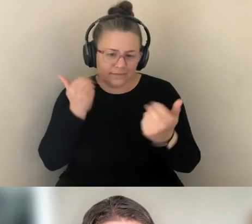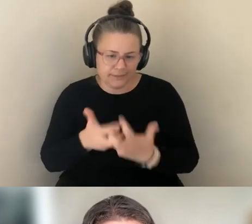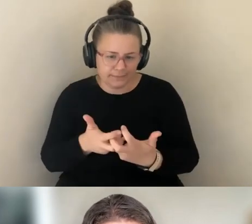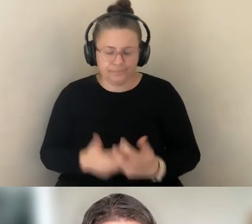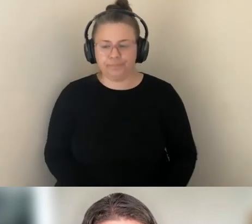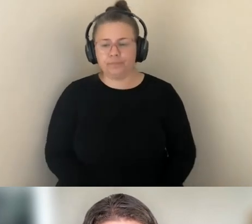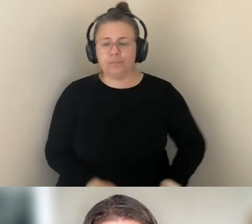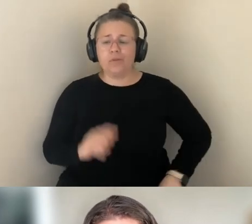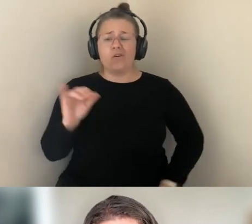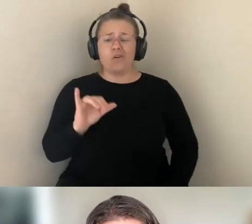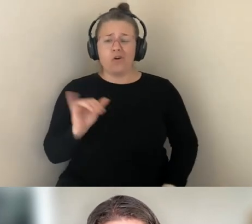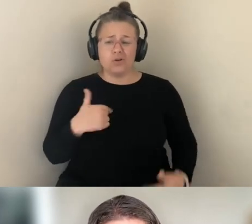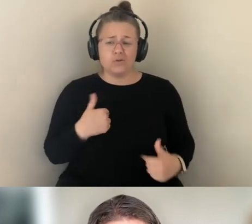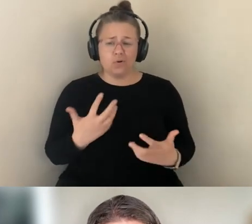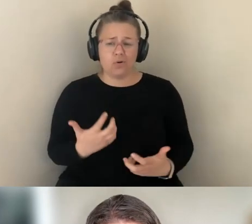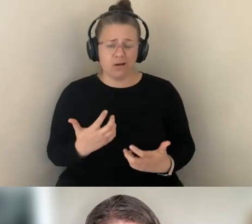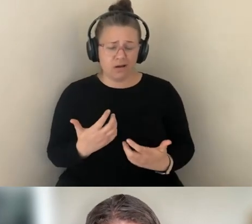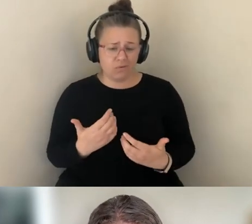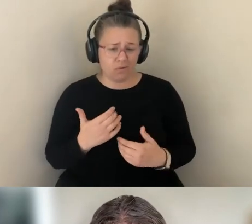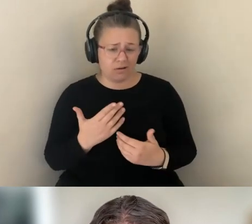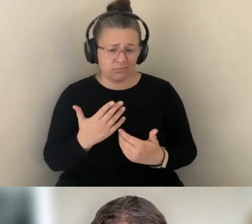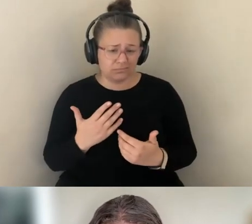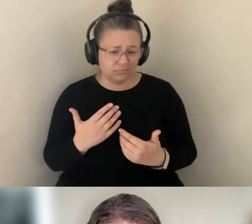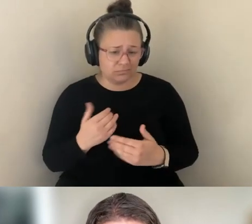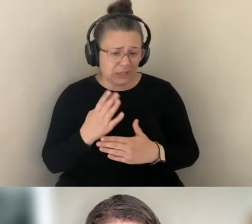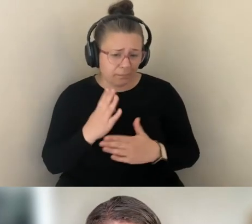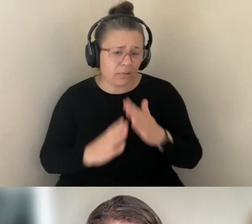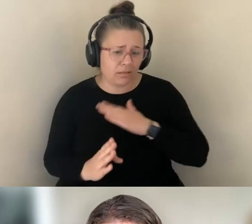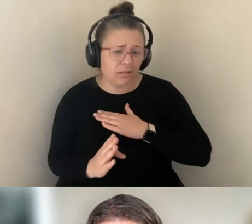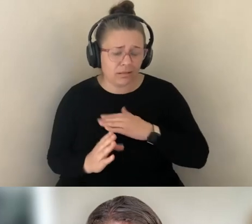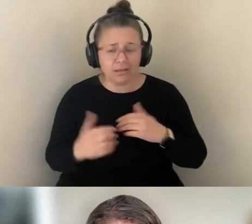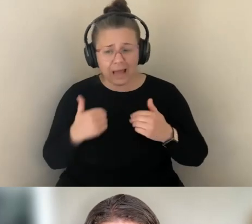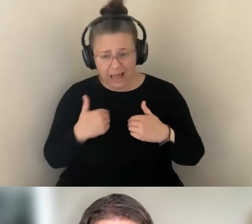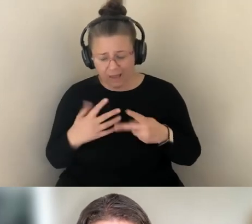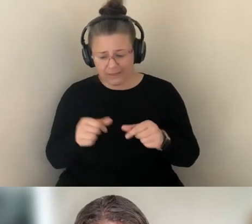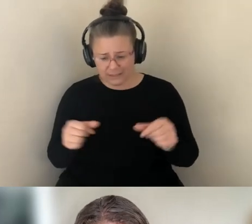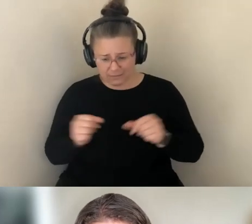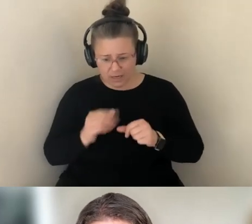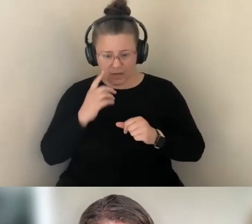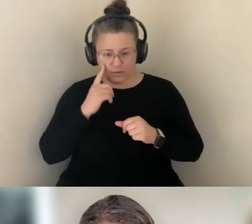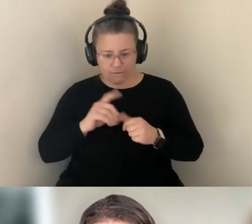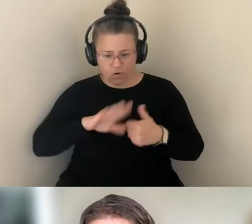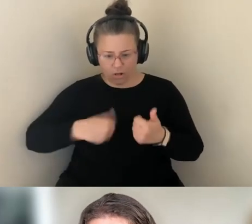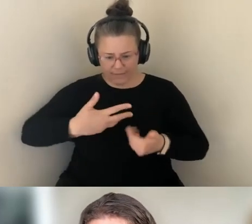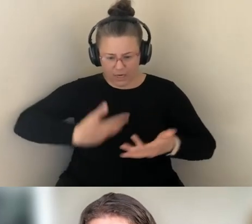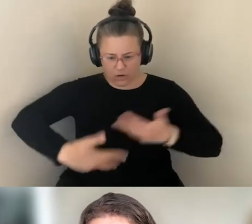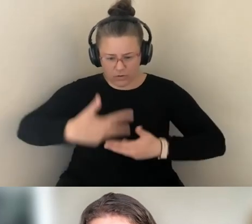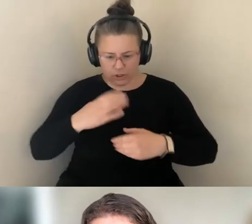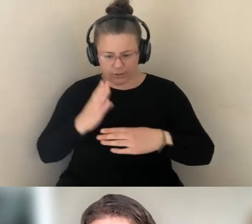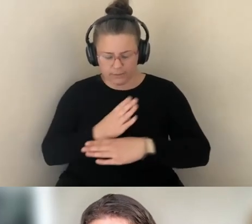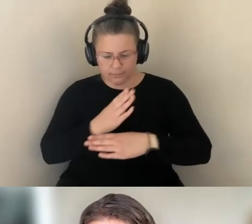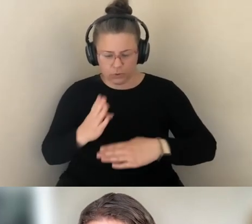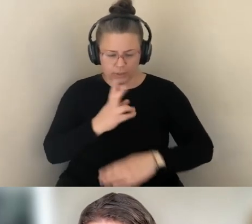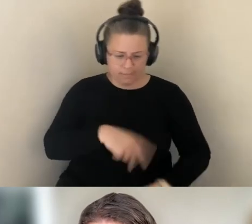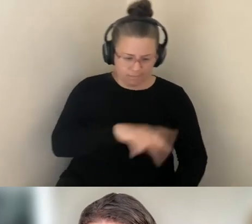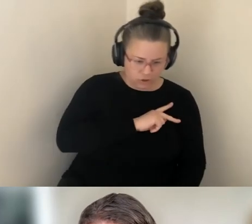humility that there's a space for the exploration of the interplay of the personal, the familial, and the social. And that if we